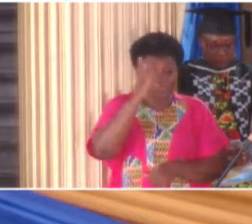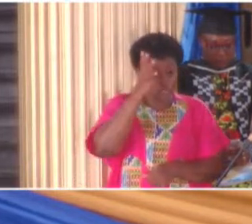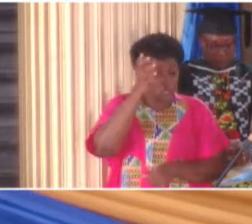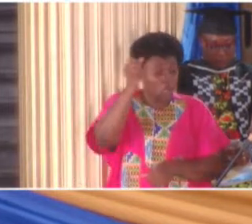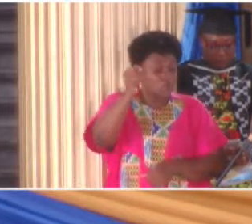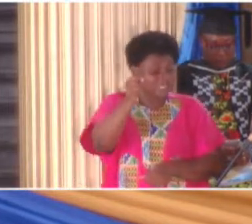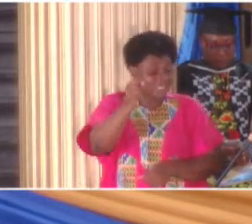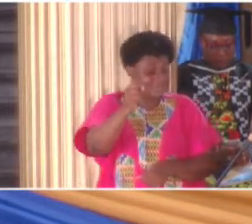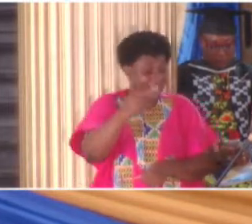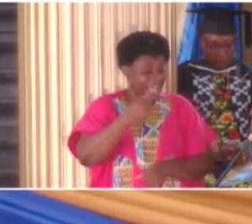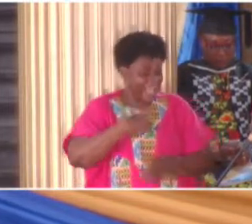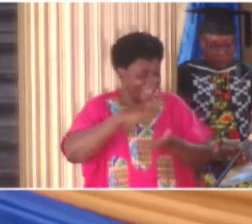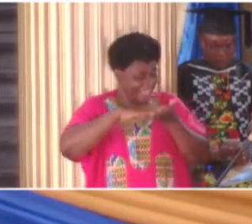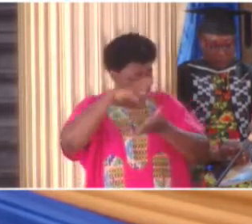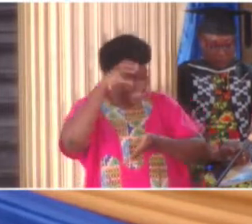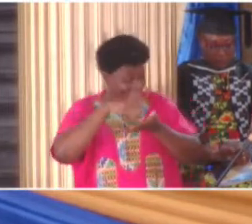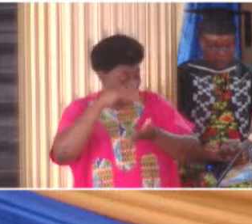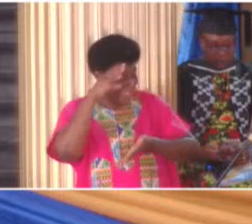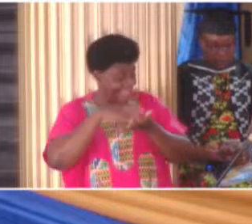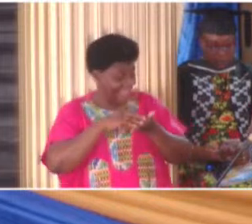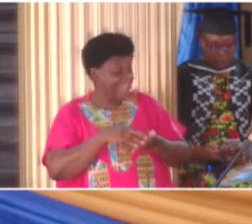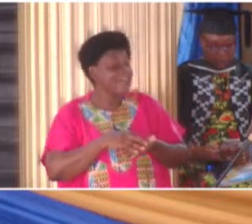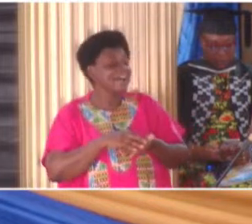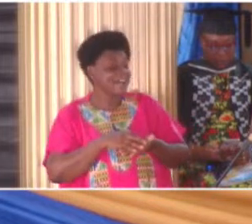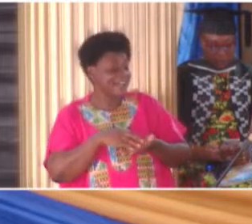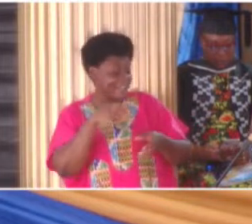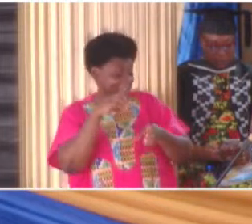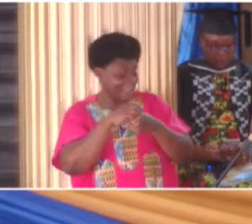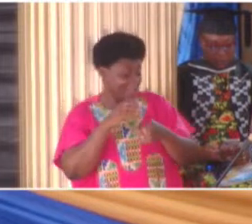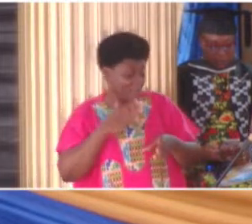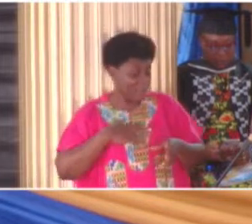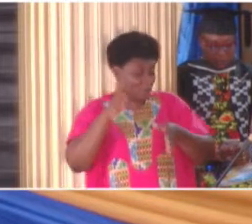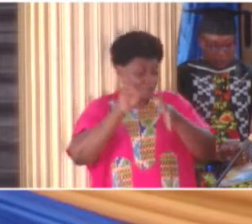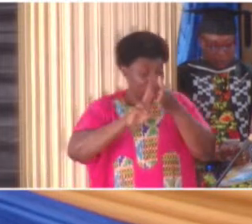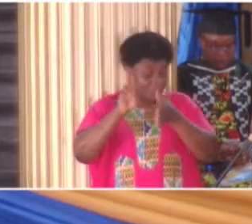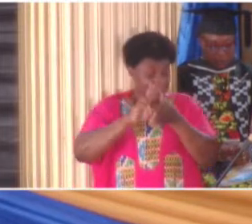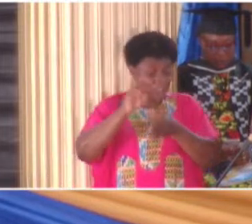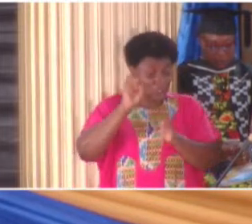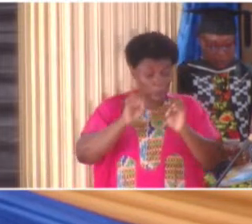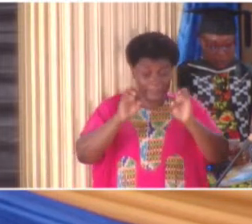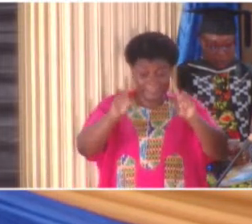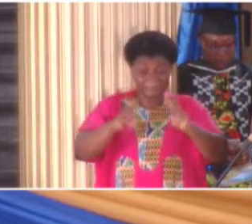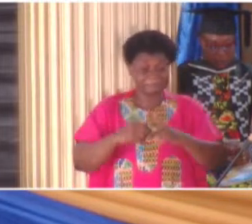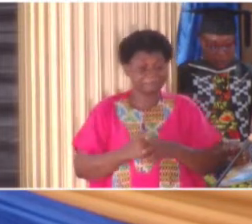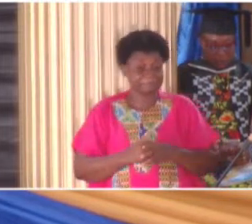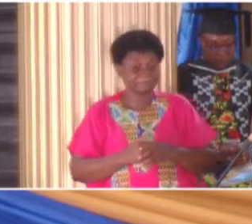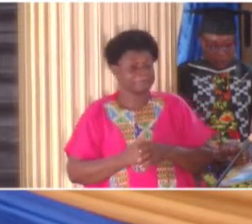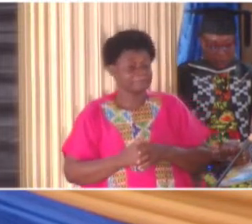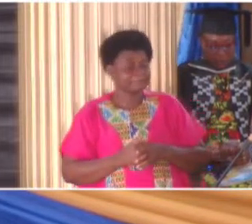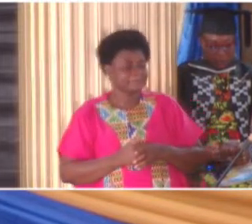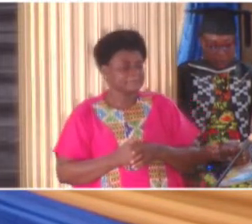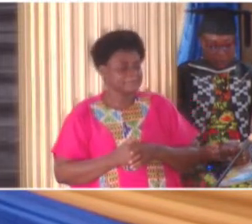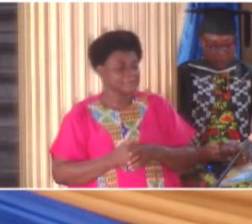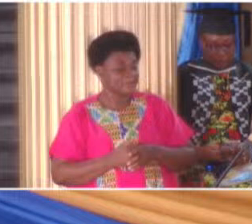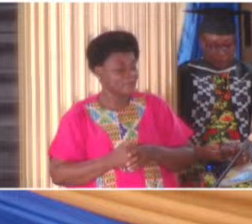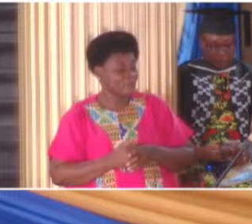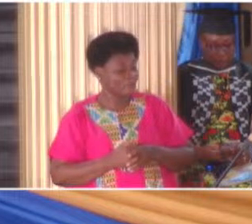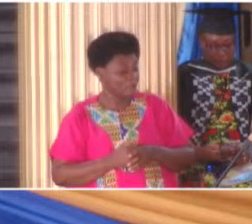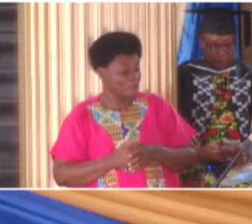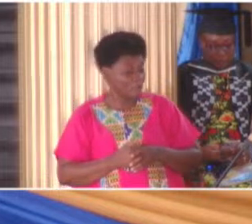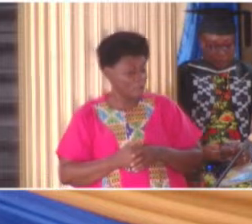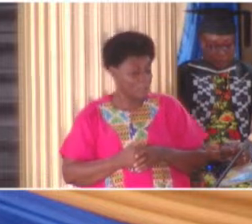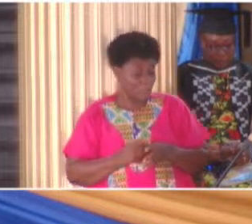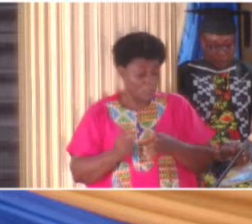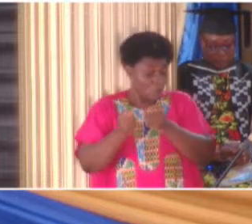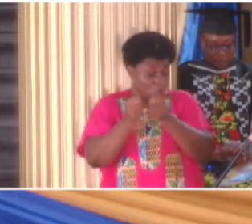very concepts that I learned in my university education, which has,